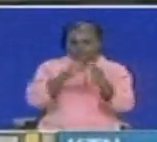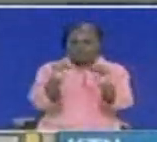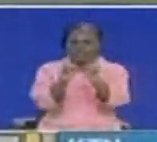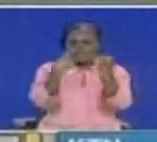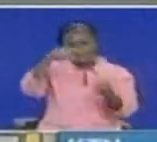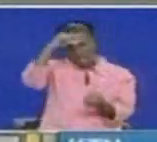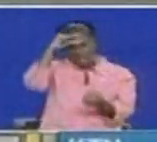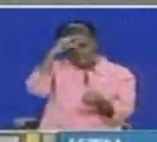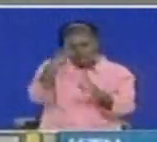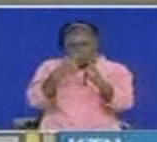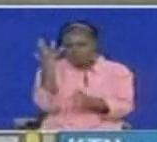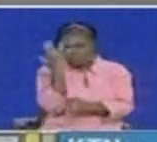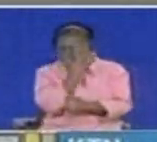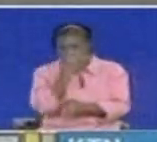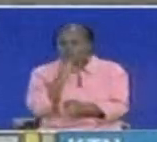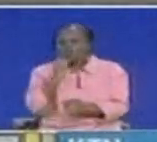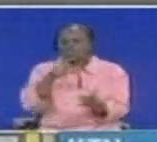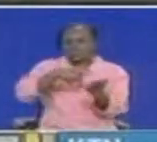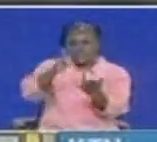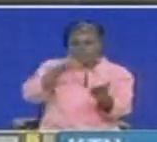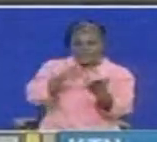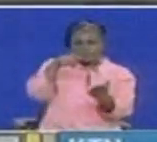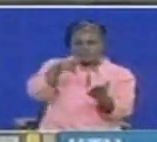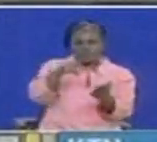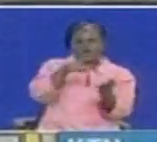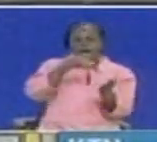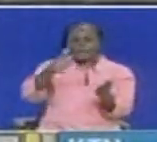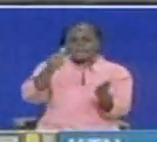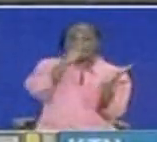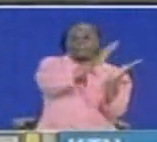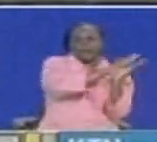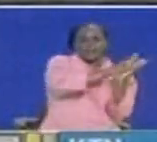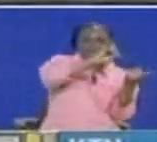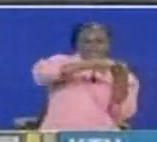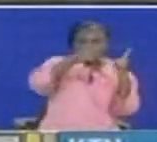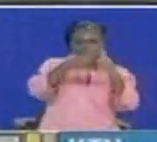embarrassment of defaulting in its debt obligation to Citibank, Standard Chartered Bank